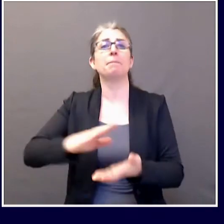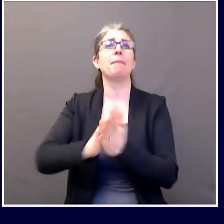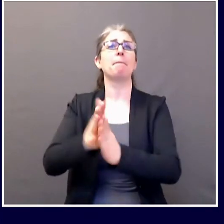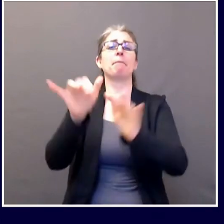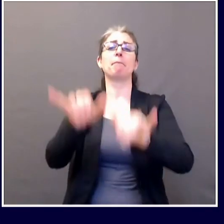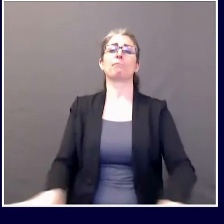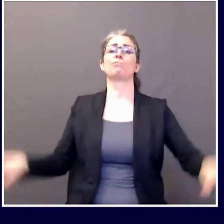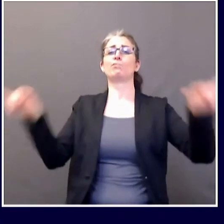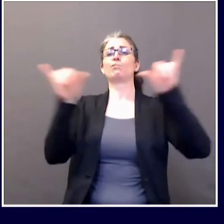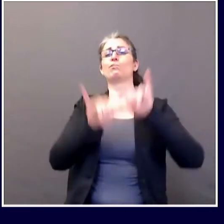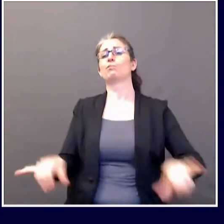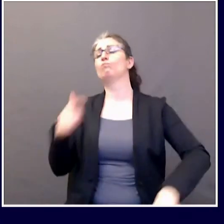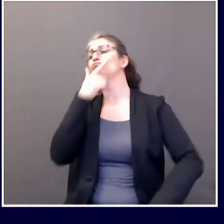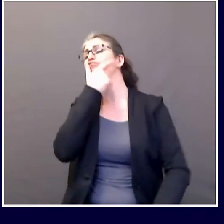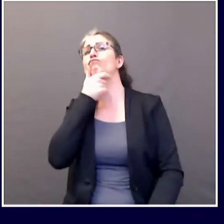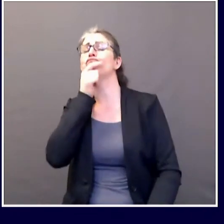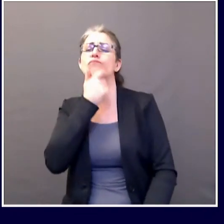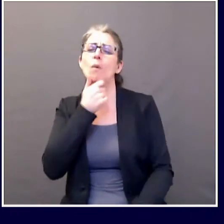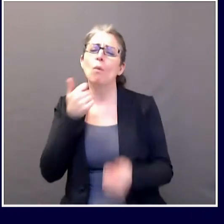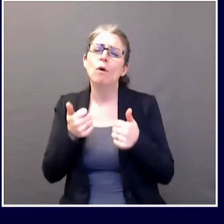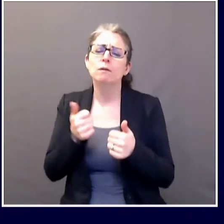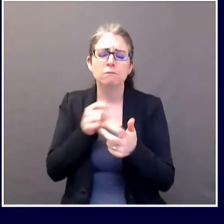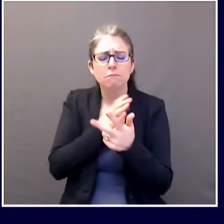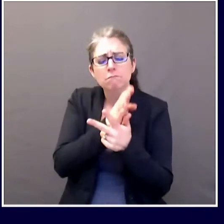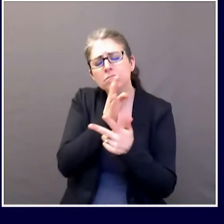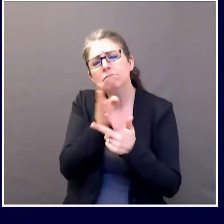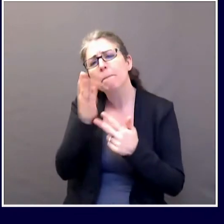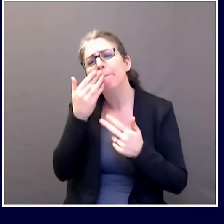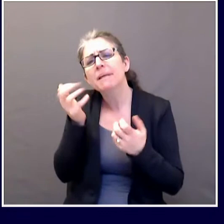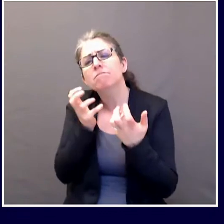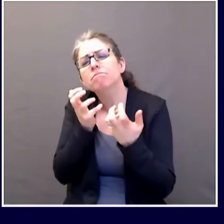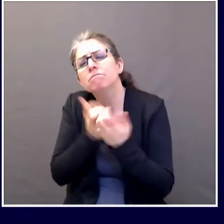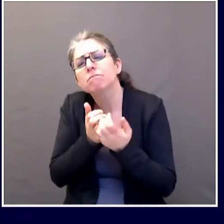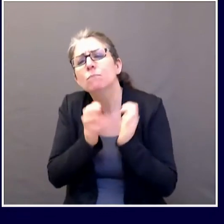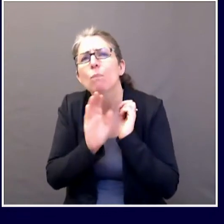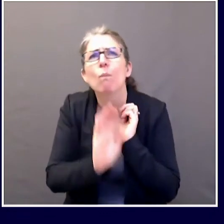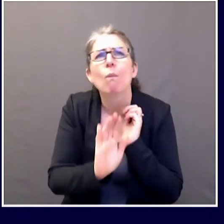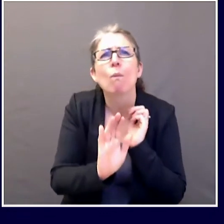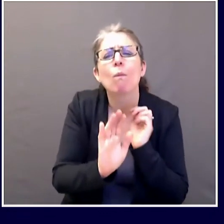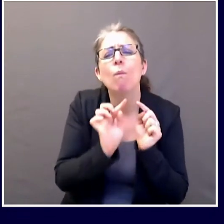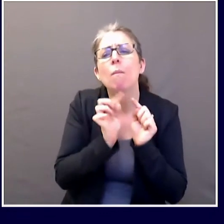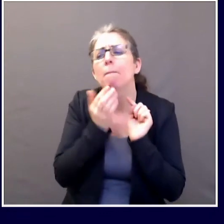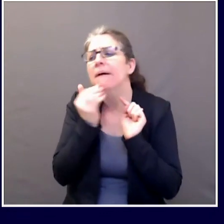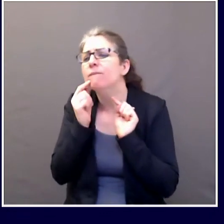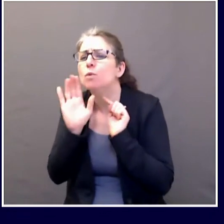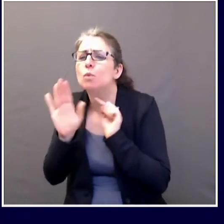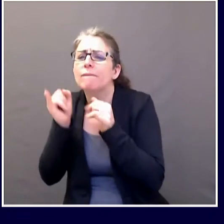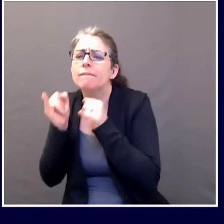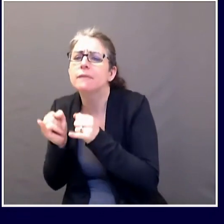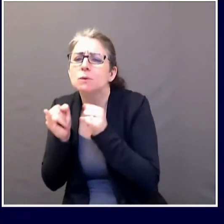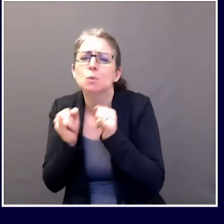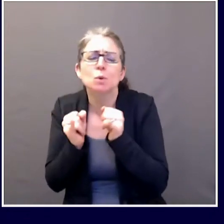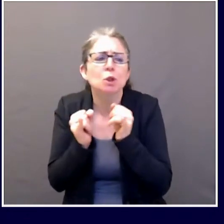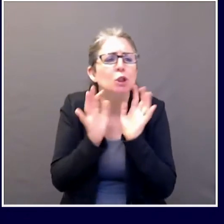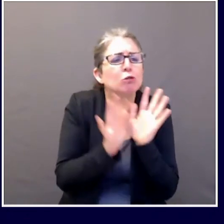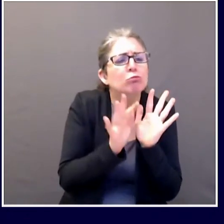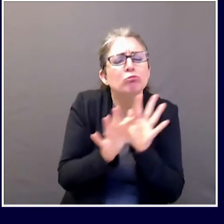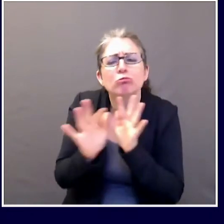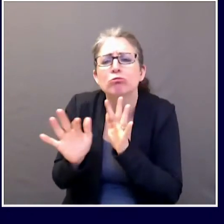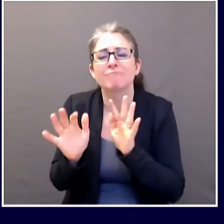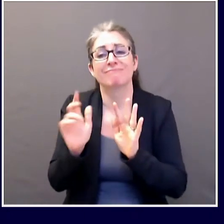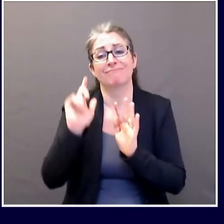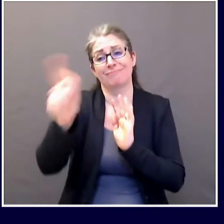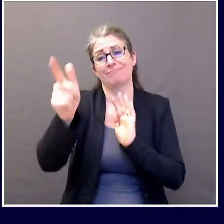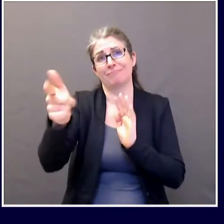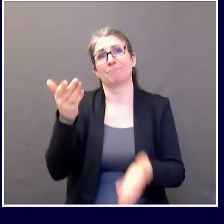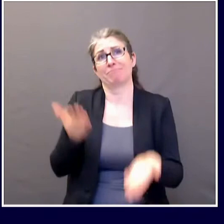pandemic, getting vaccinated as quickly as you can with a vaccine that will keep you out of the hospital and keep you alive is the